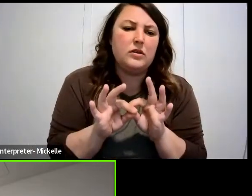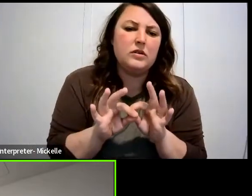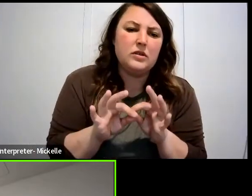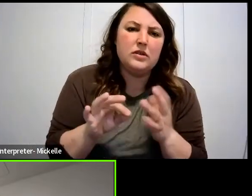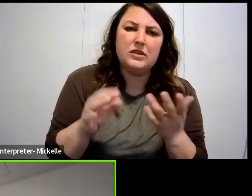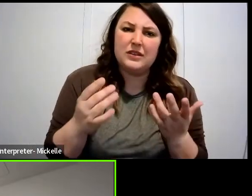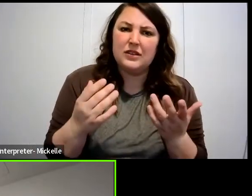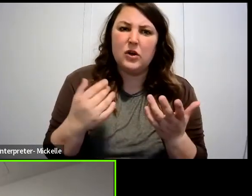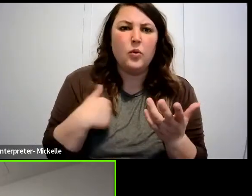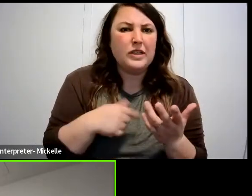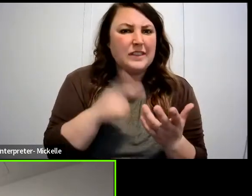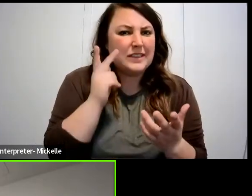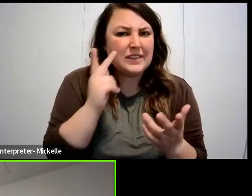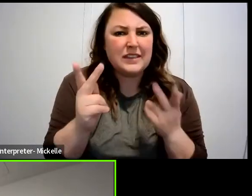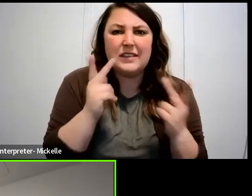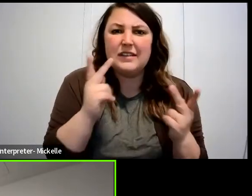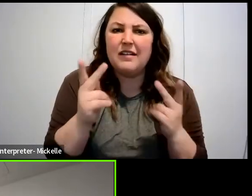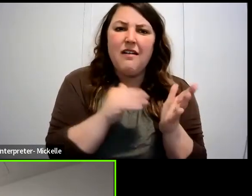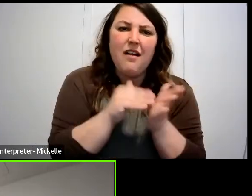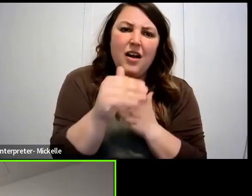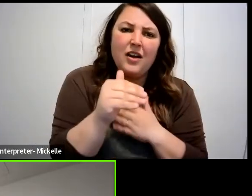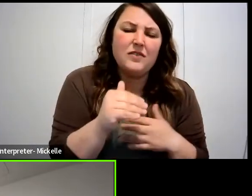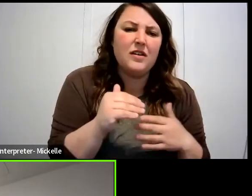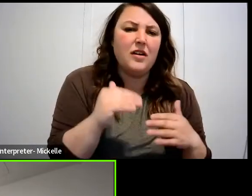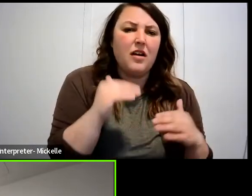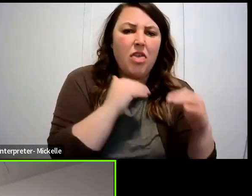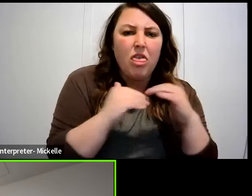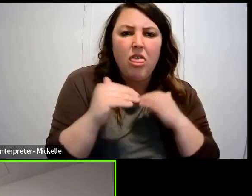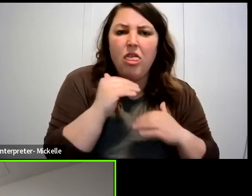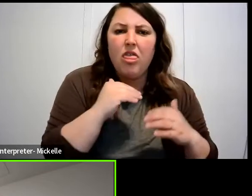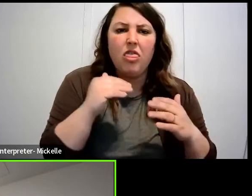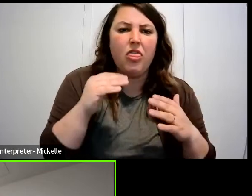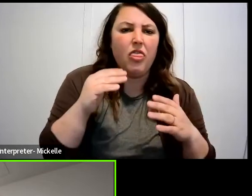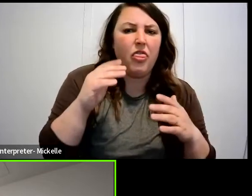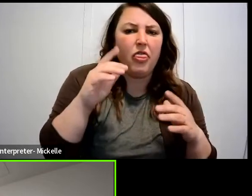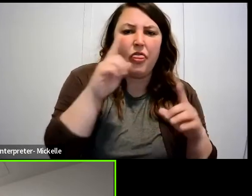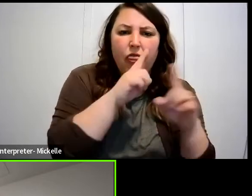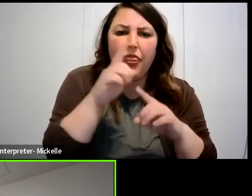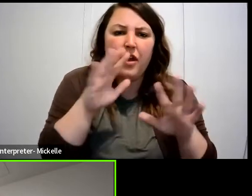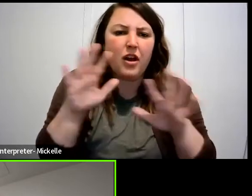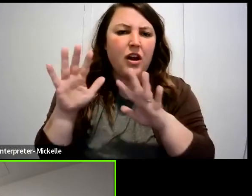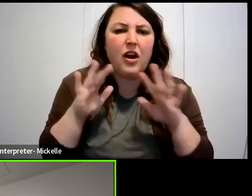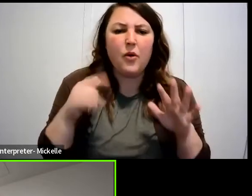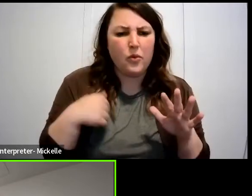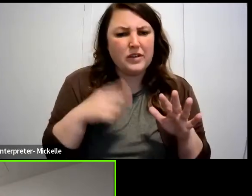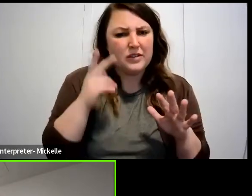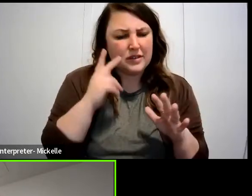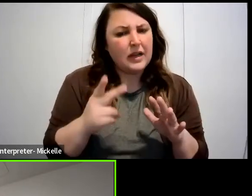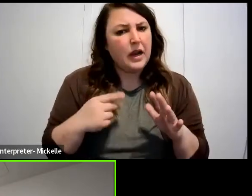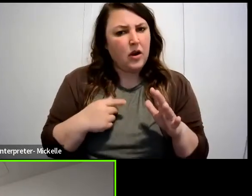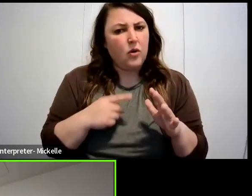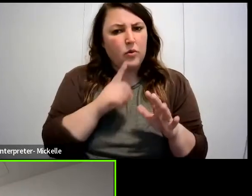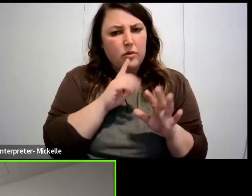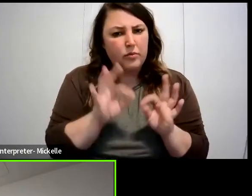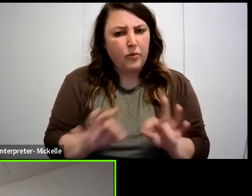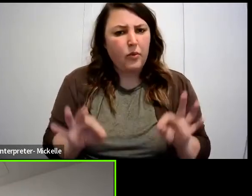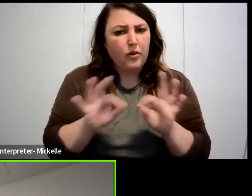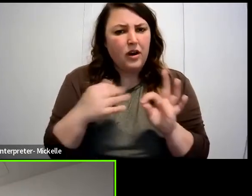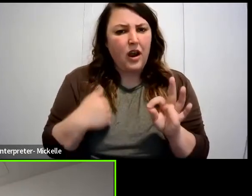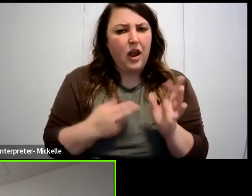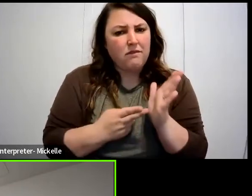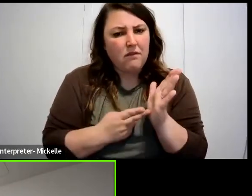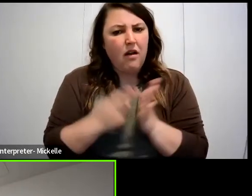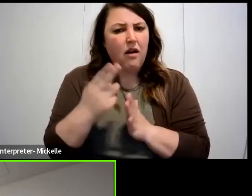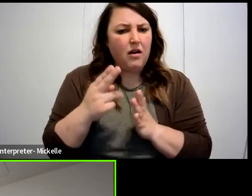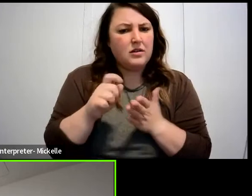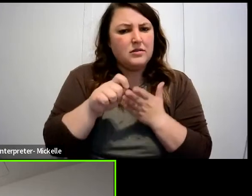fake news. Free and independent media are the backbone of any democratic society.